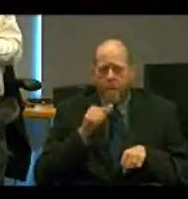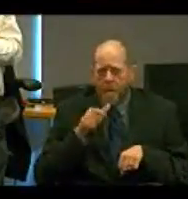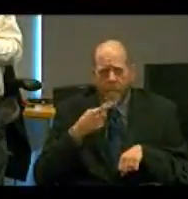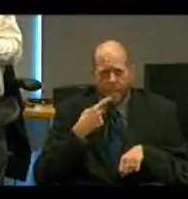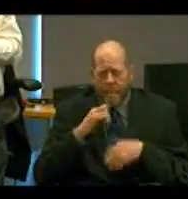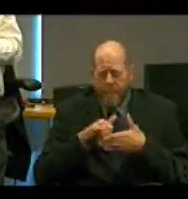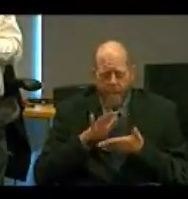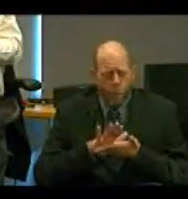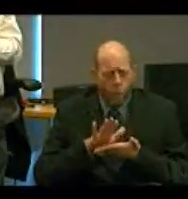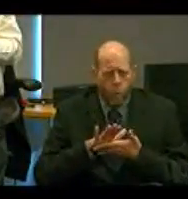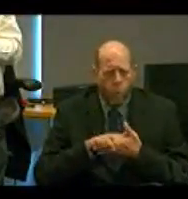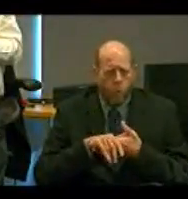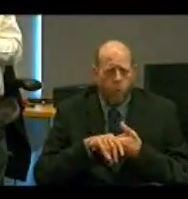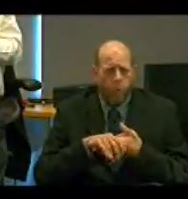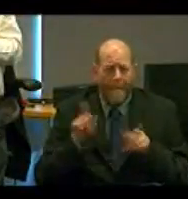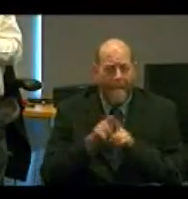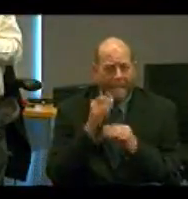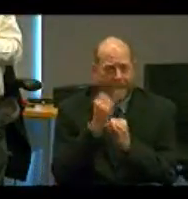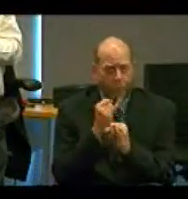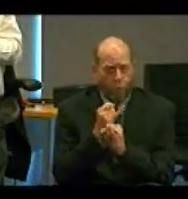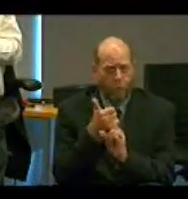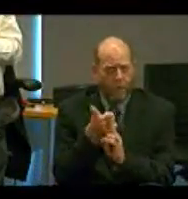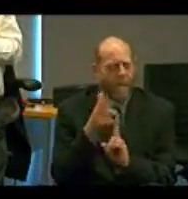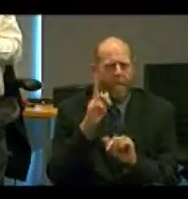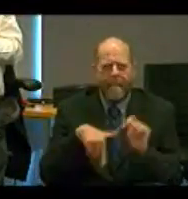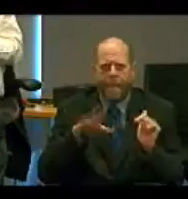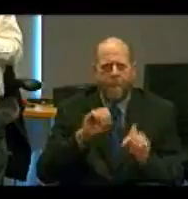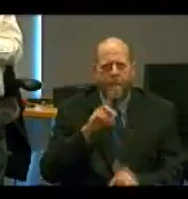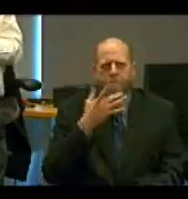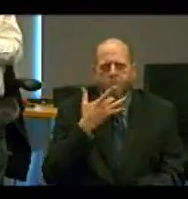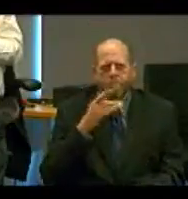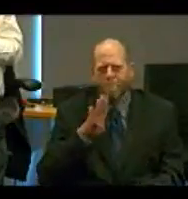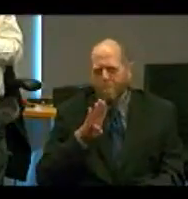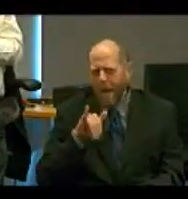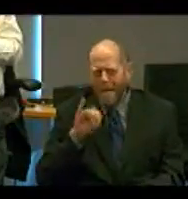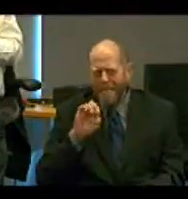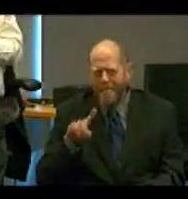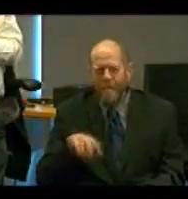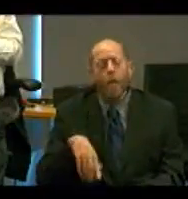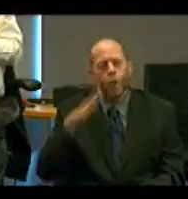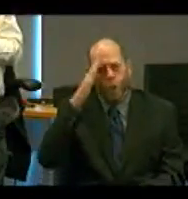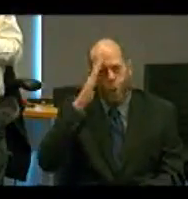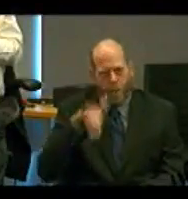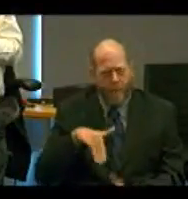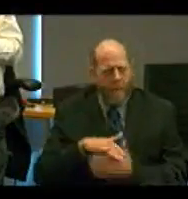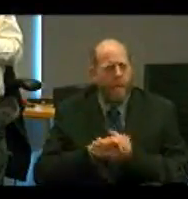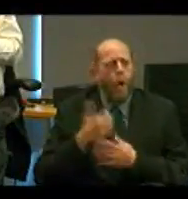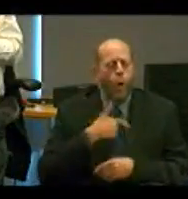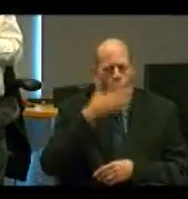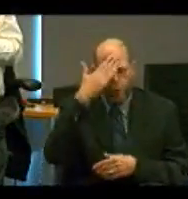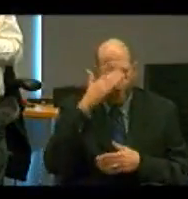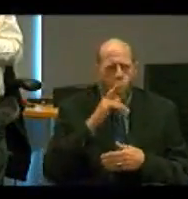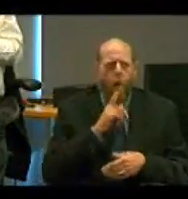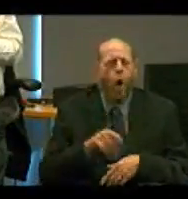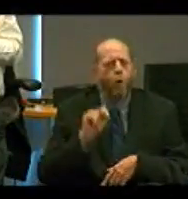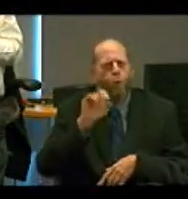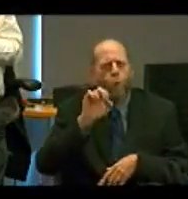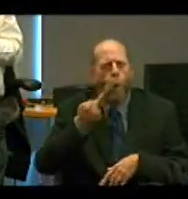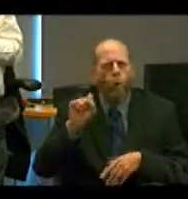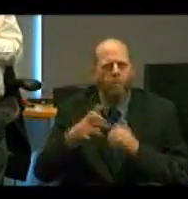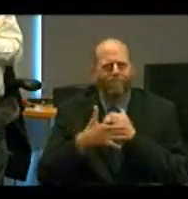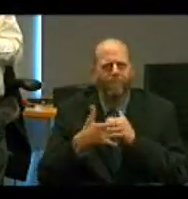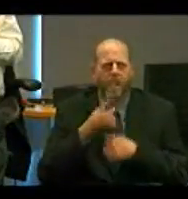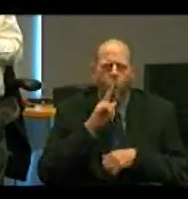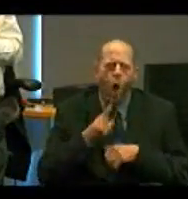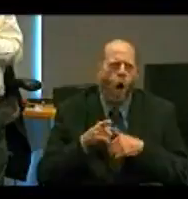that schools as institutions cannot be biased. Knowing that, we know that there are tools, that